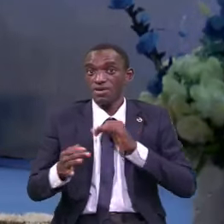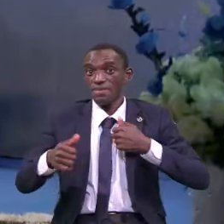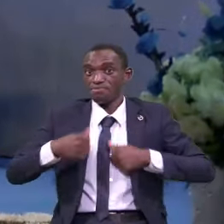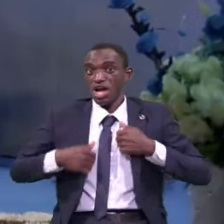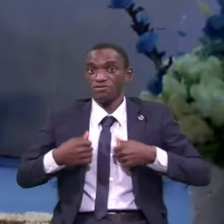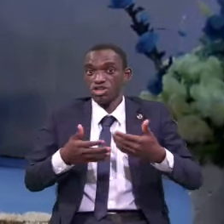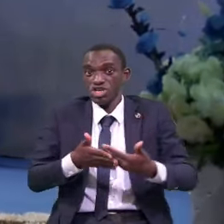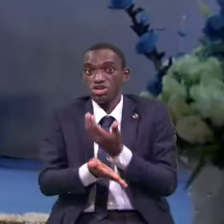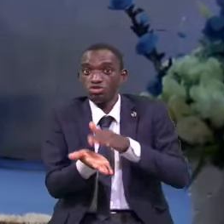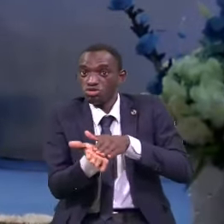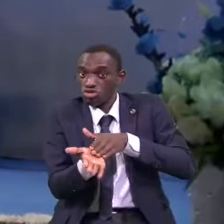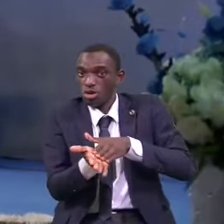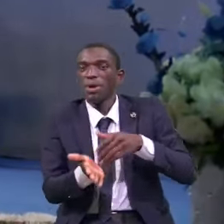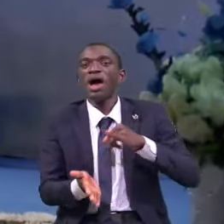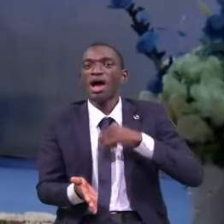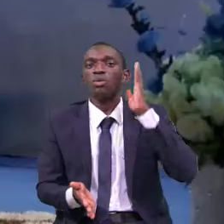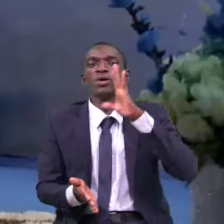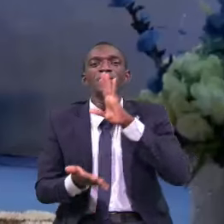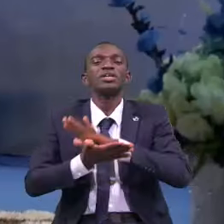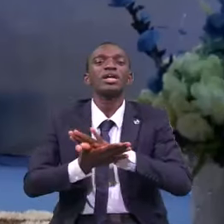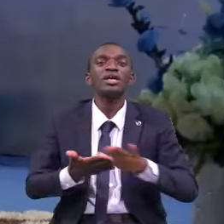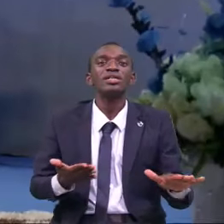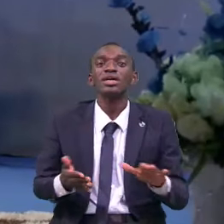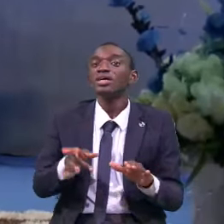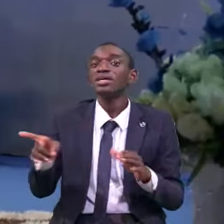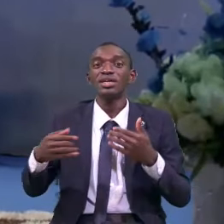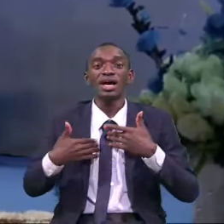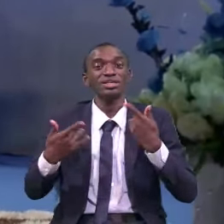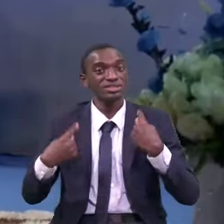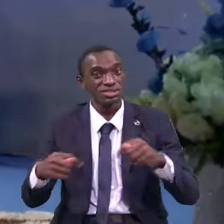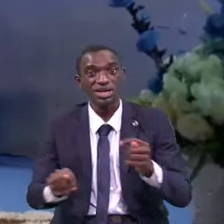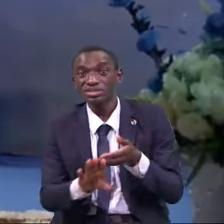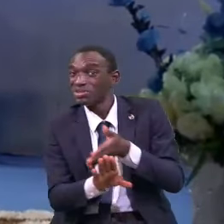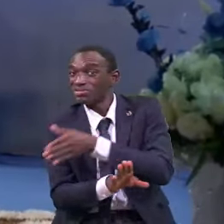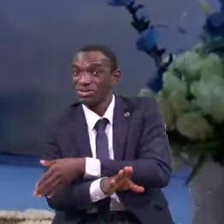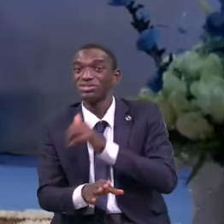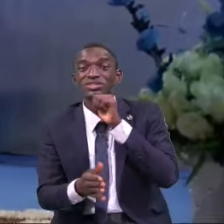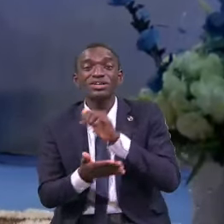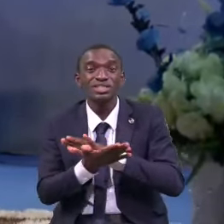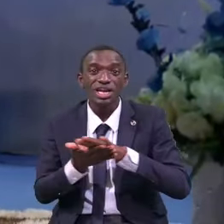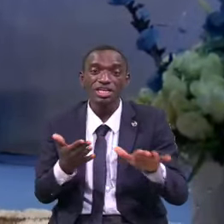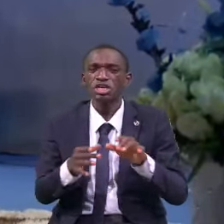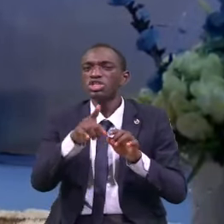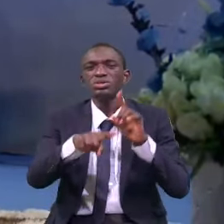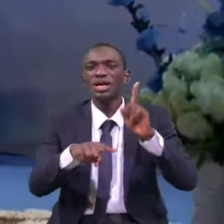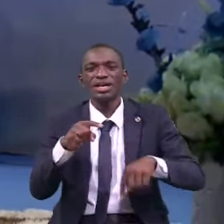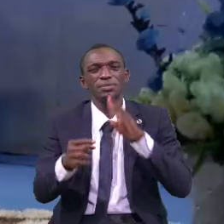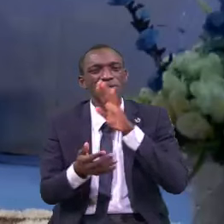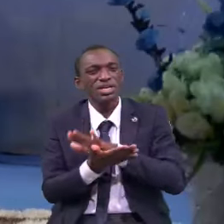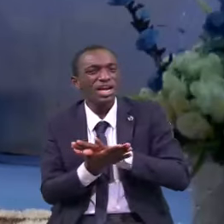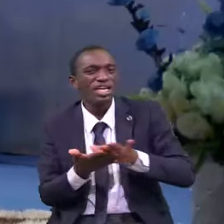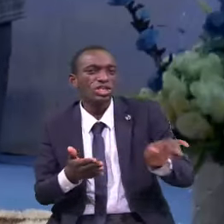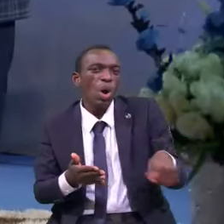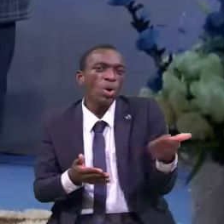He had tried that. He was not cleansed. You cannot be cleansed any other way. You cannot be saved any